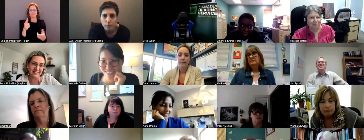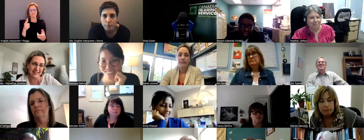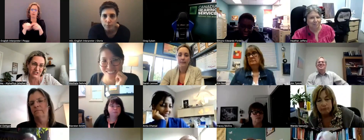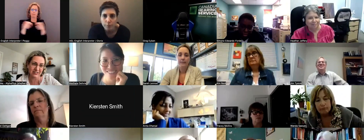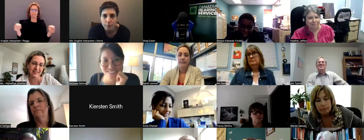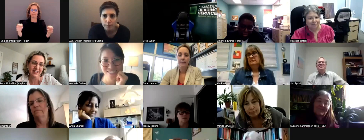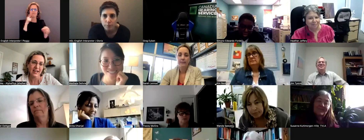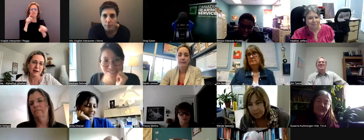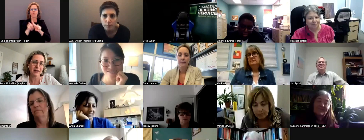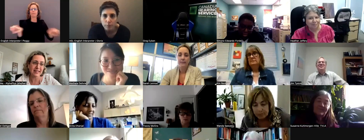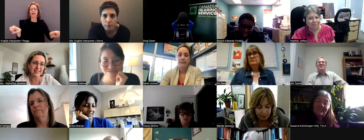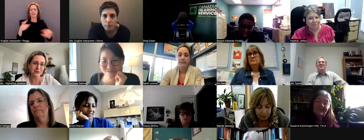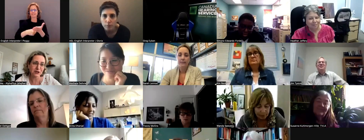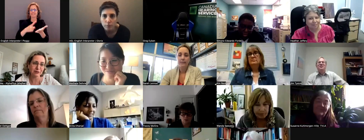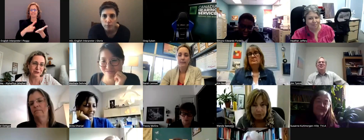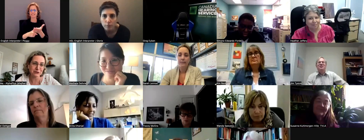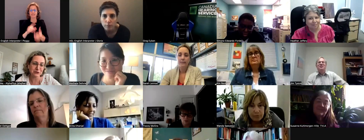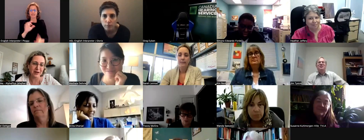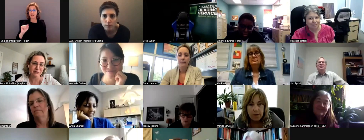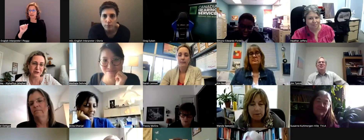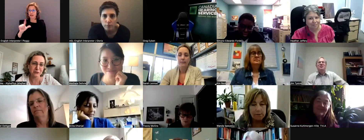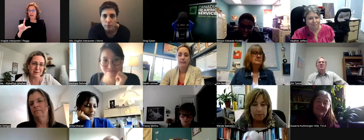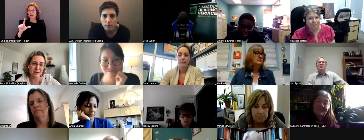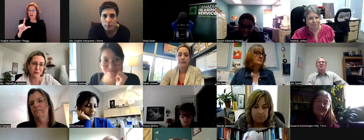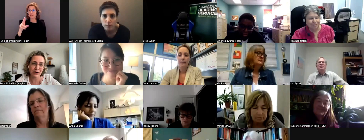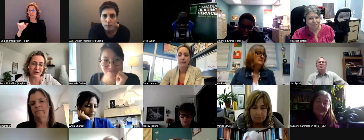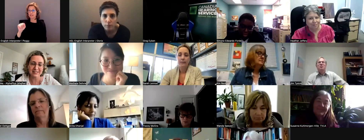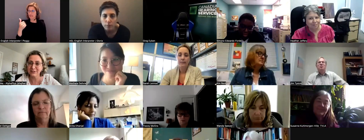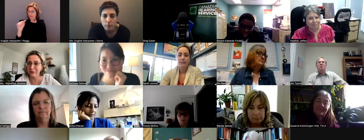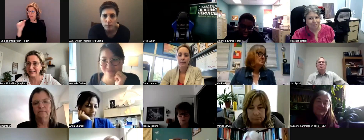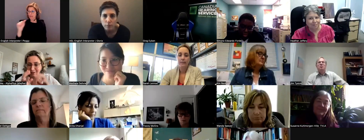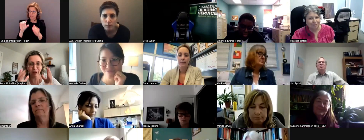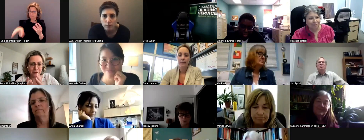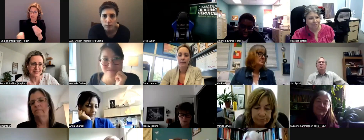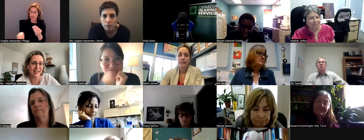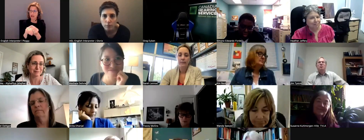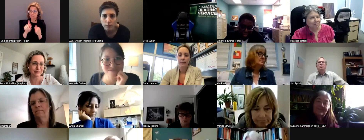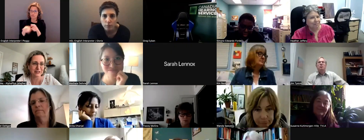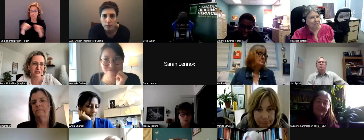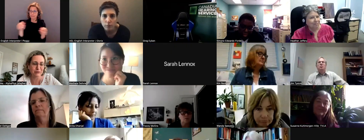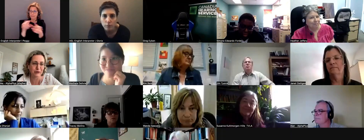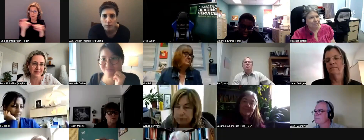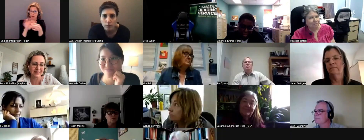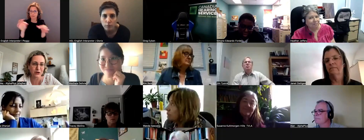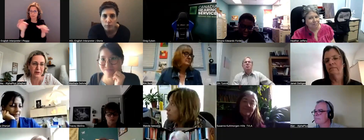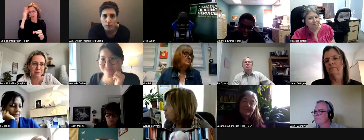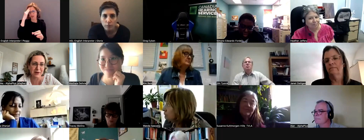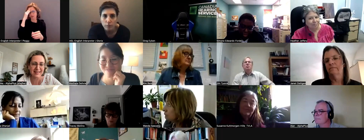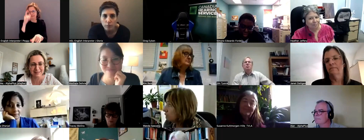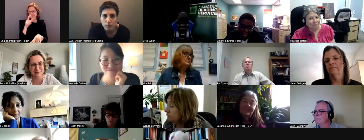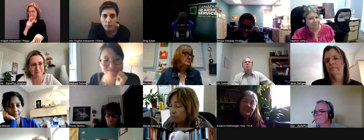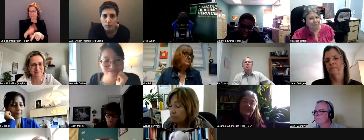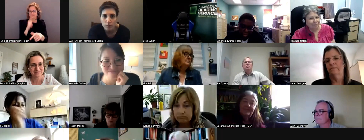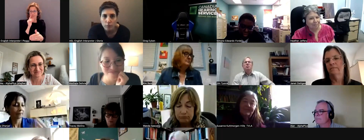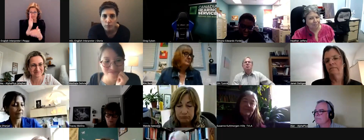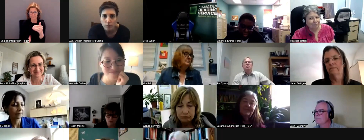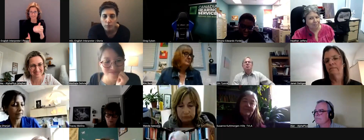panel discussion. Alithia, do you want to do a few wrap-up words? I know it's almost time to finish before we take a quick break.